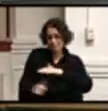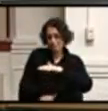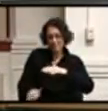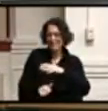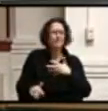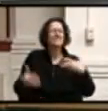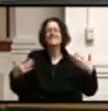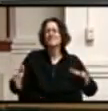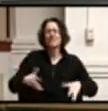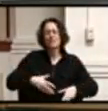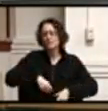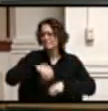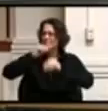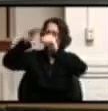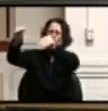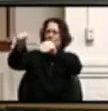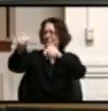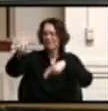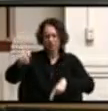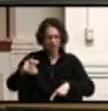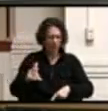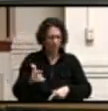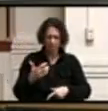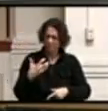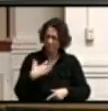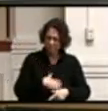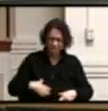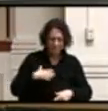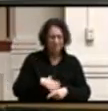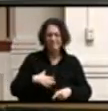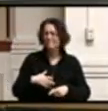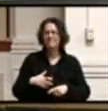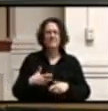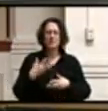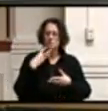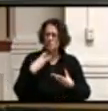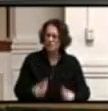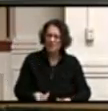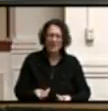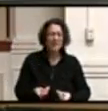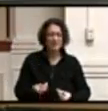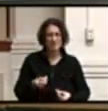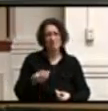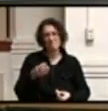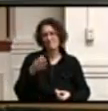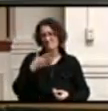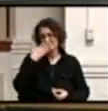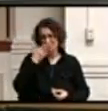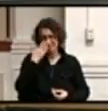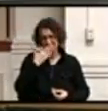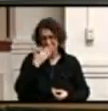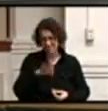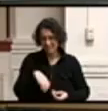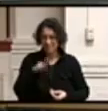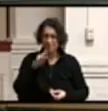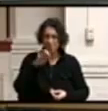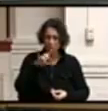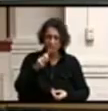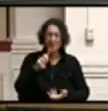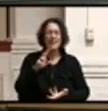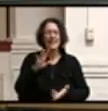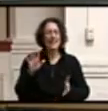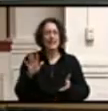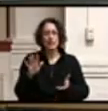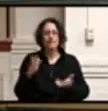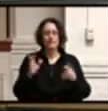of the wet and dingy and somewhat moldy space in the basement.